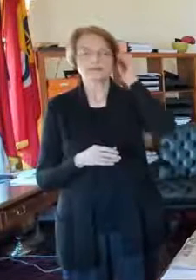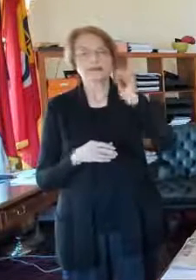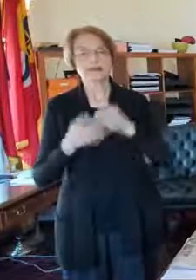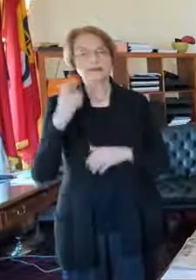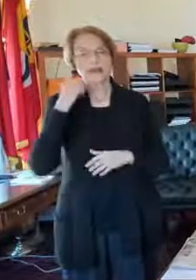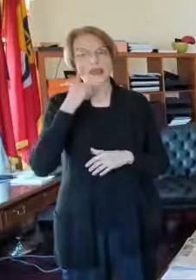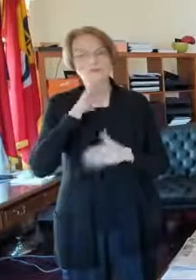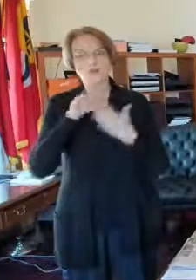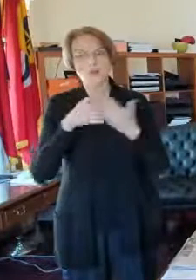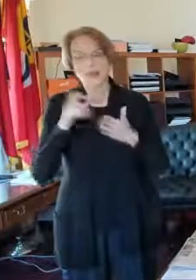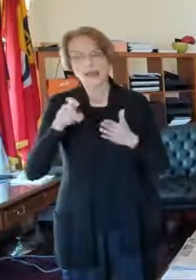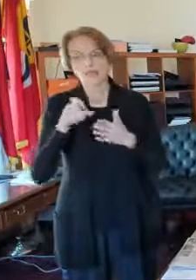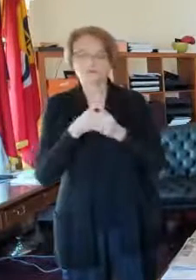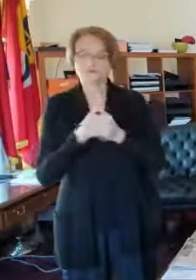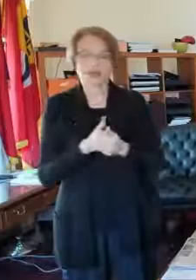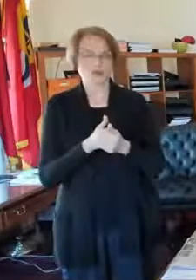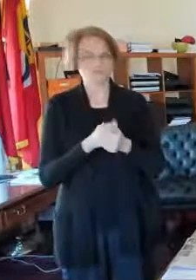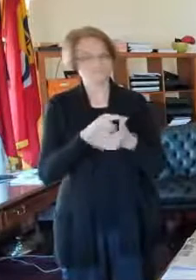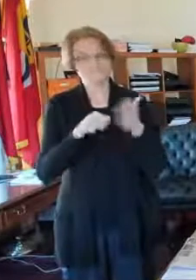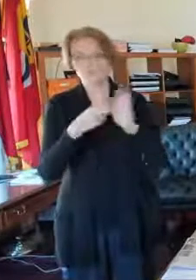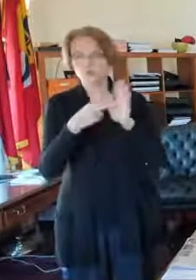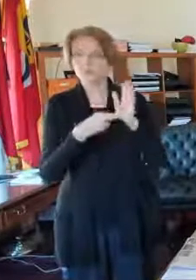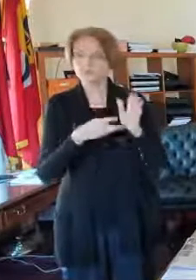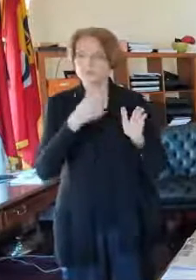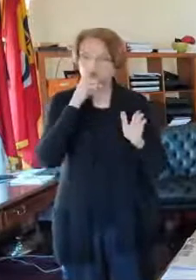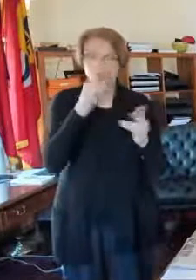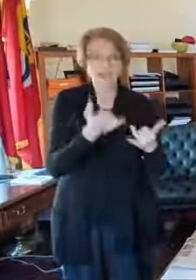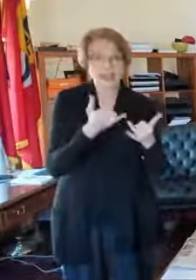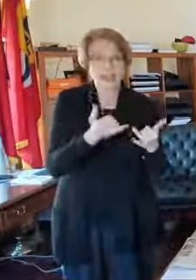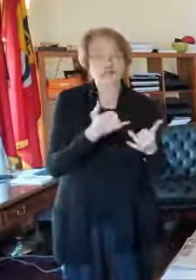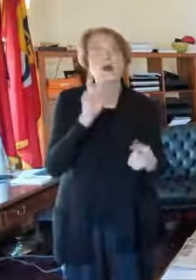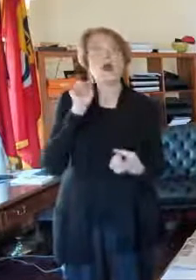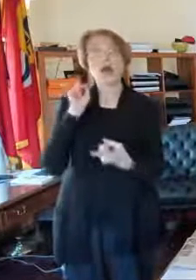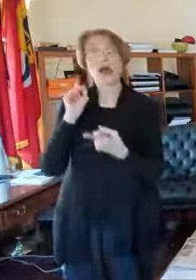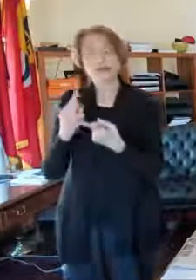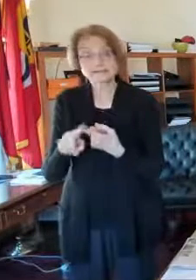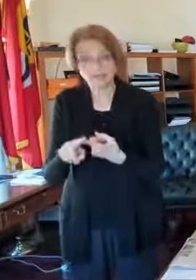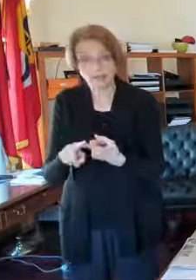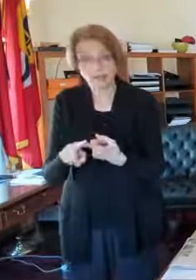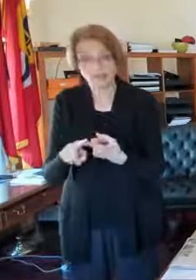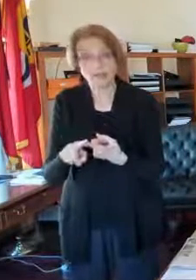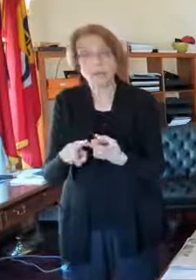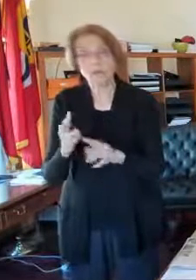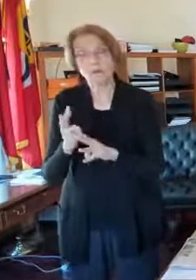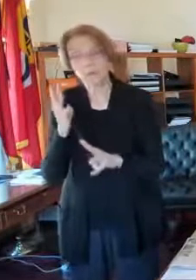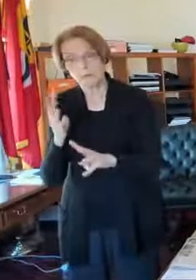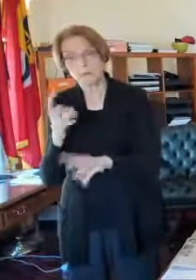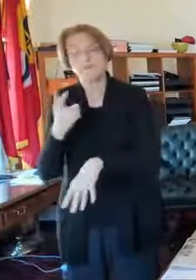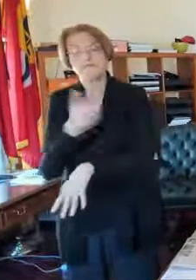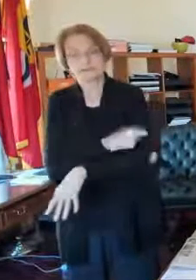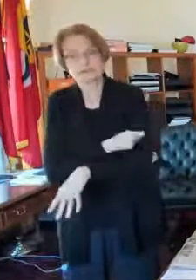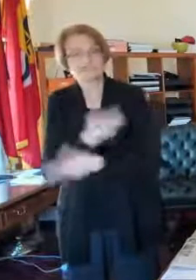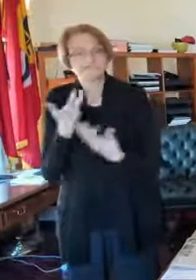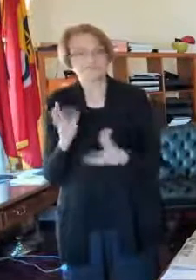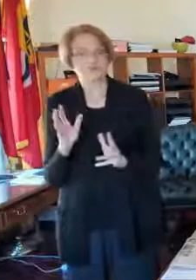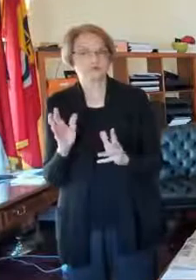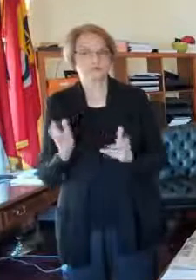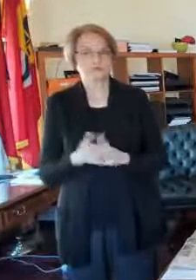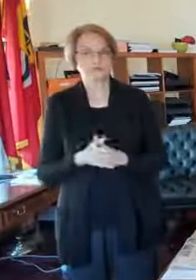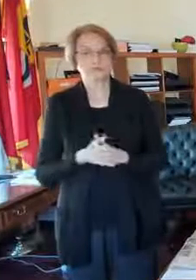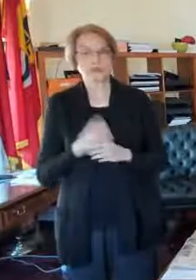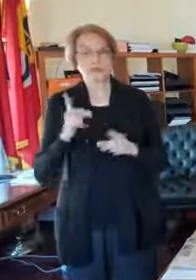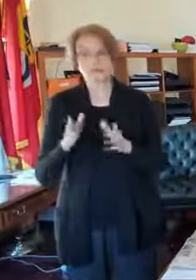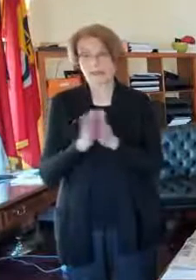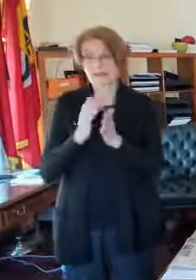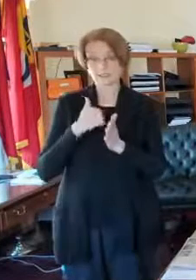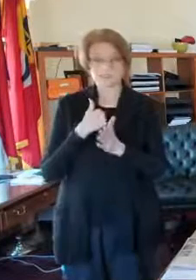just all have to continue to follow the mitigation strategies for now until we can get in line to get the vaccine. People have asked